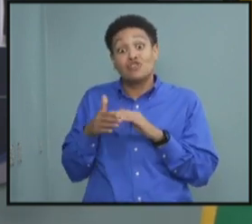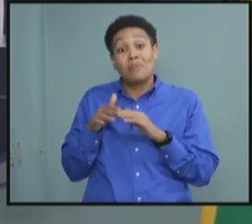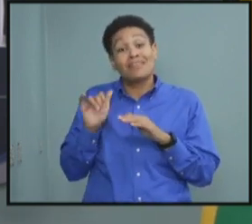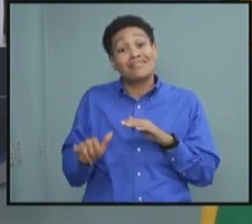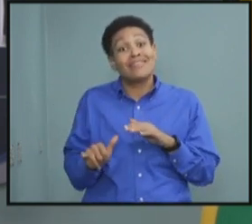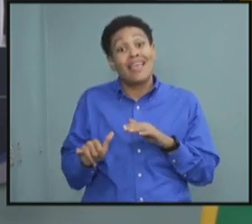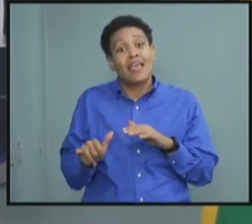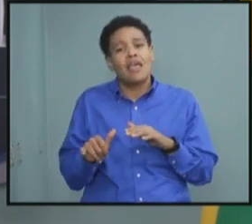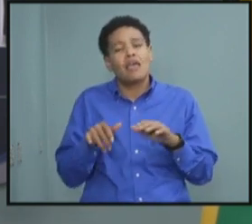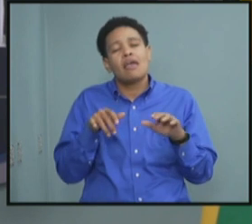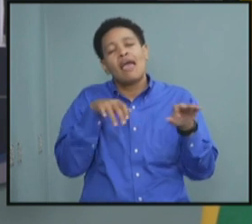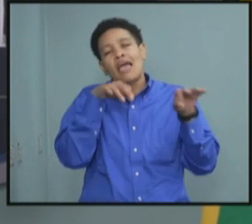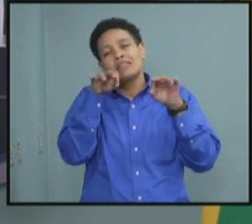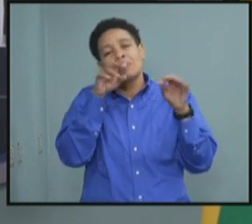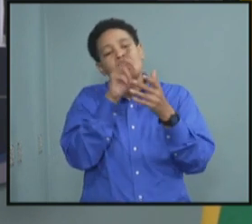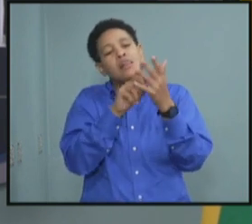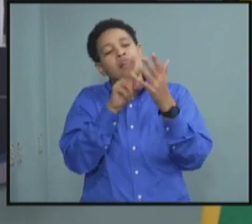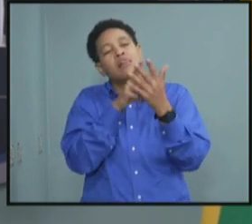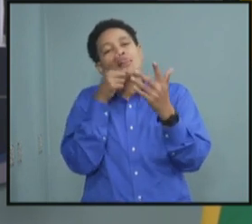about stigma.